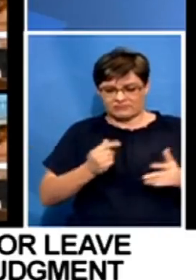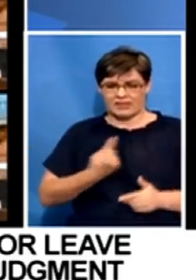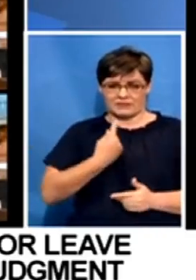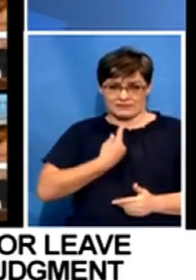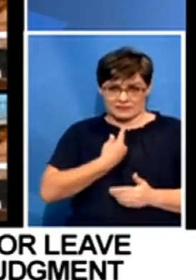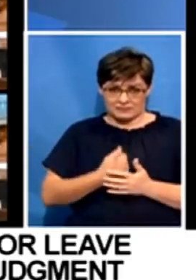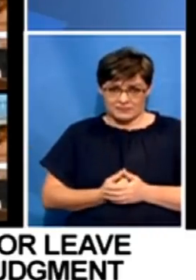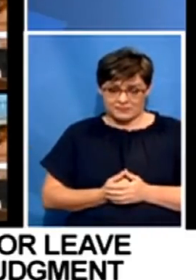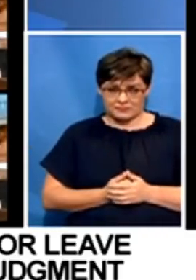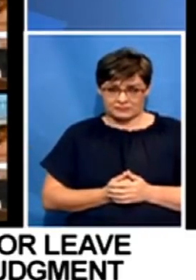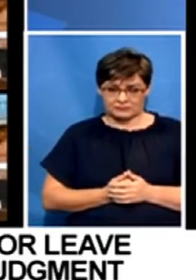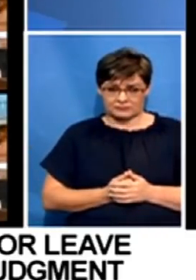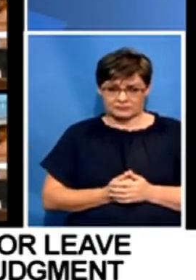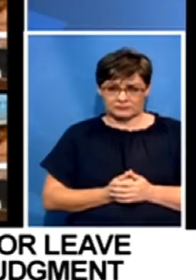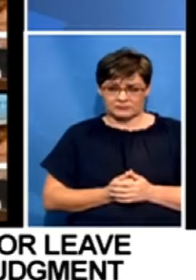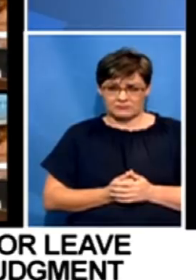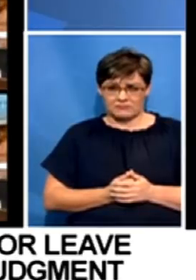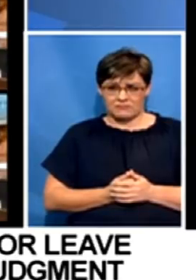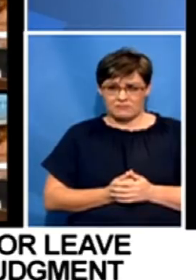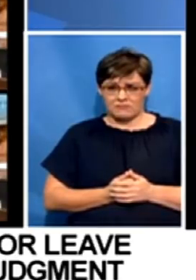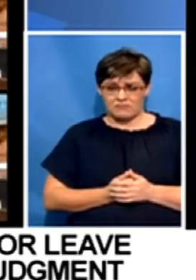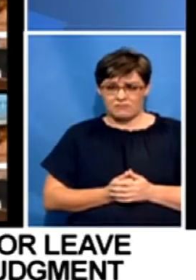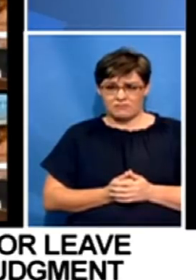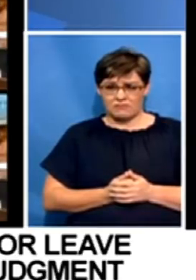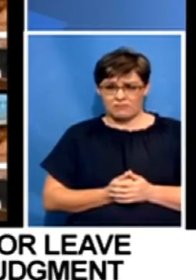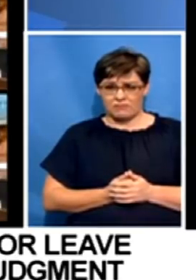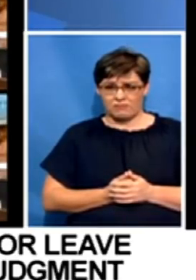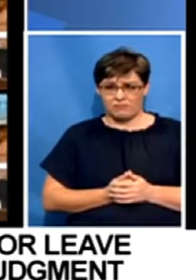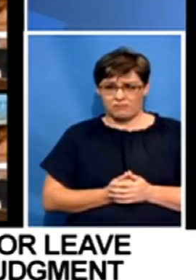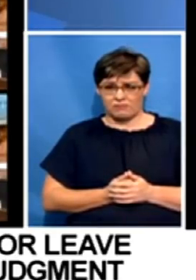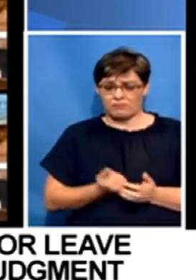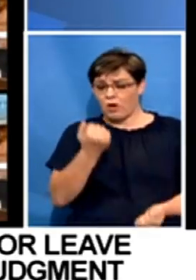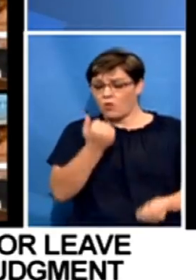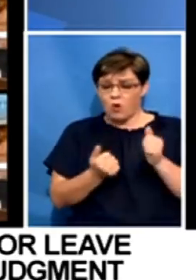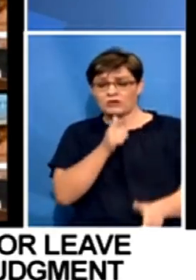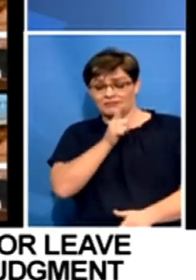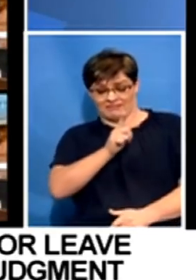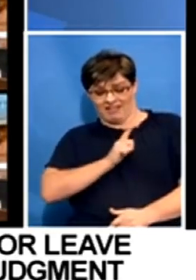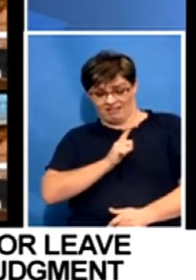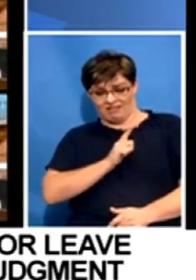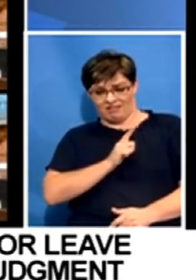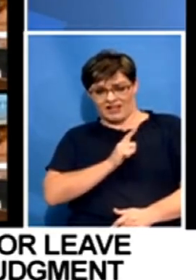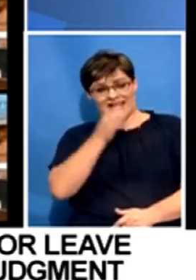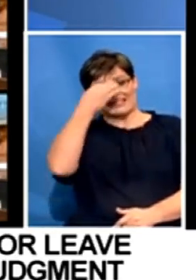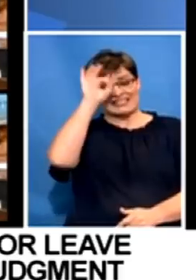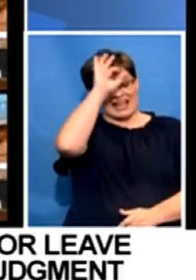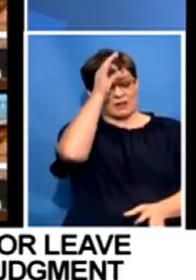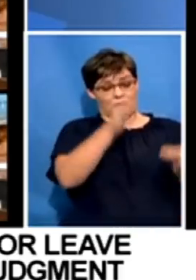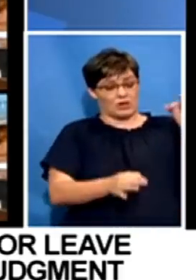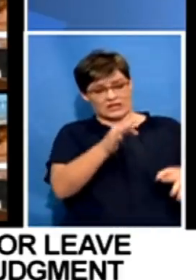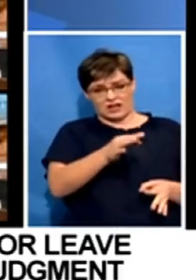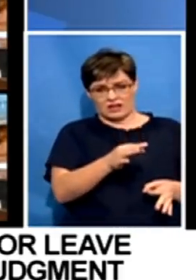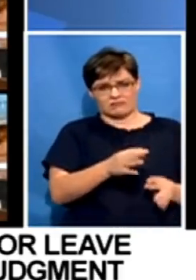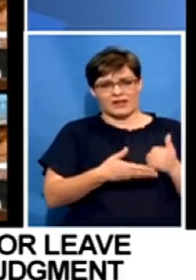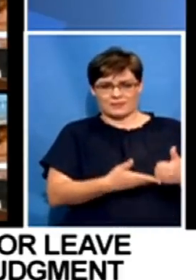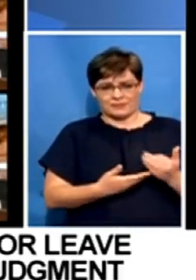us that the definition of the state politically does not help. Well, it does, in the